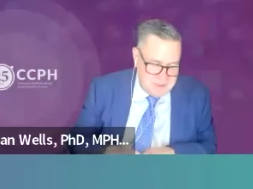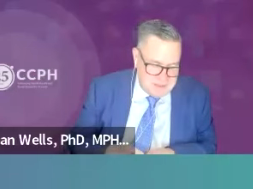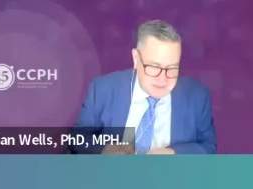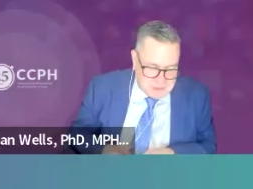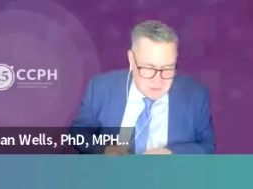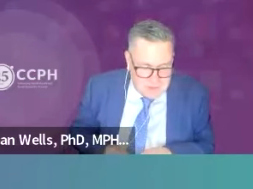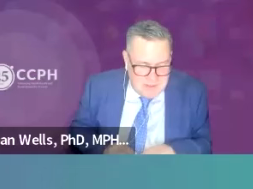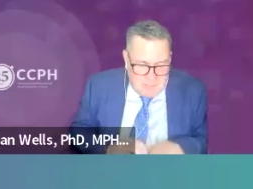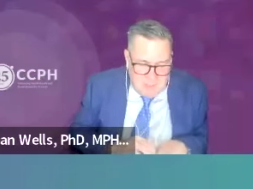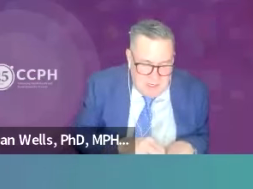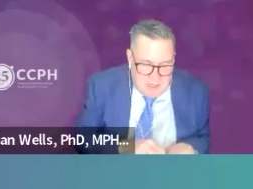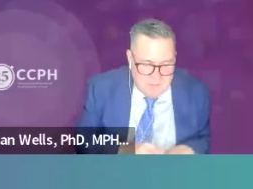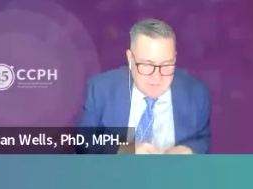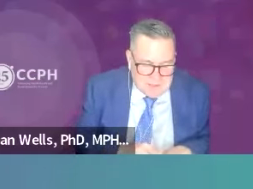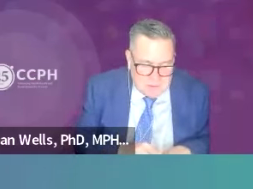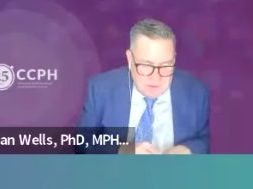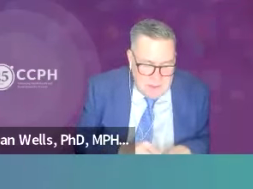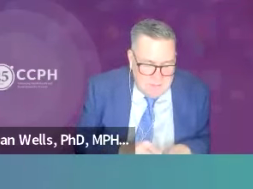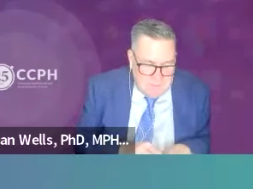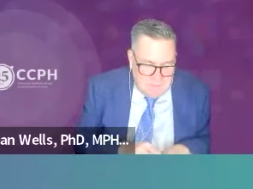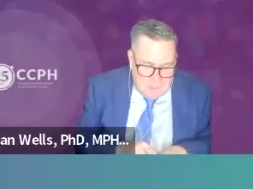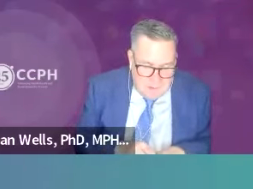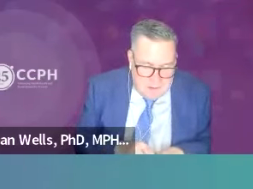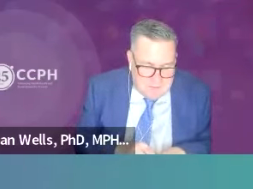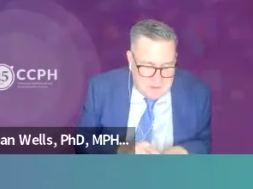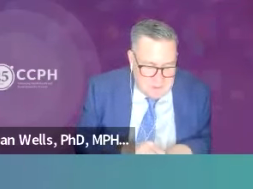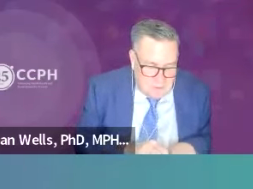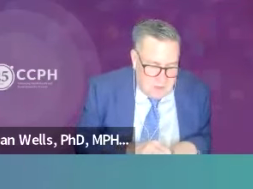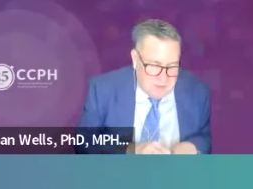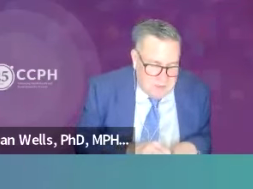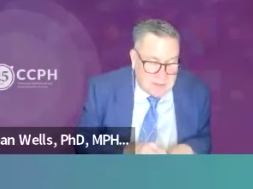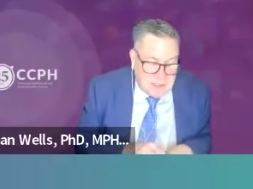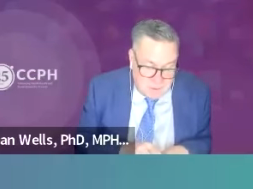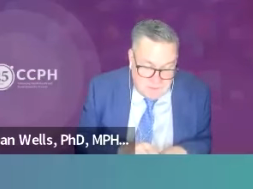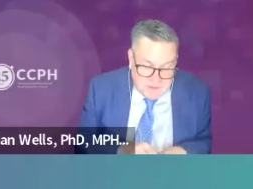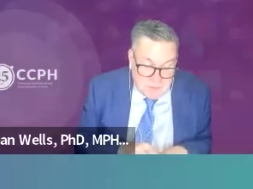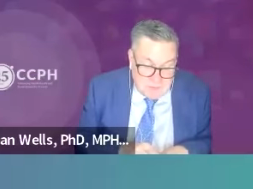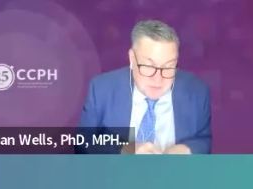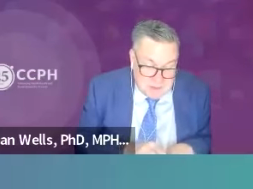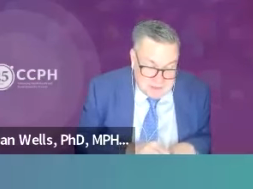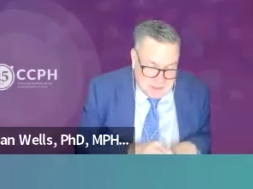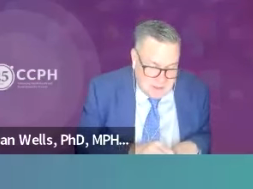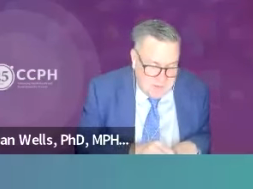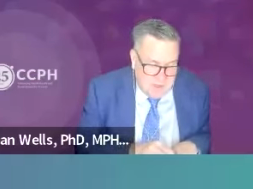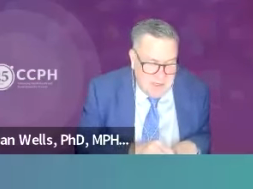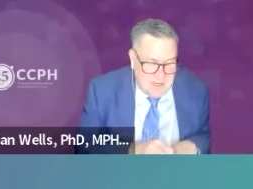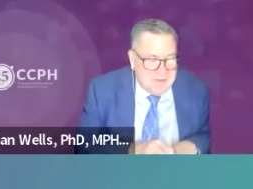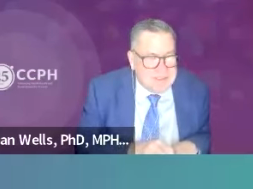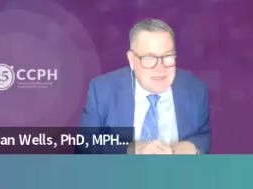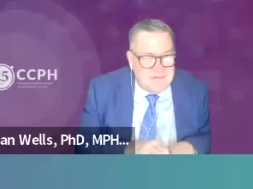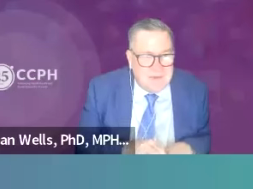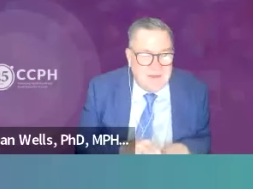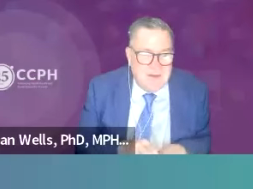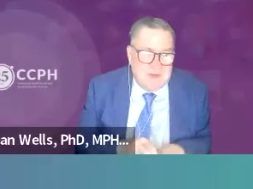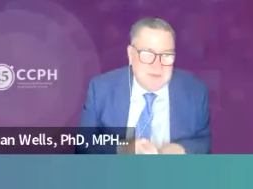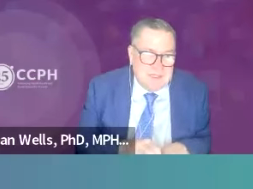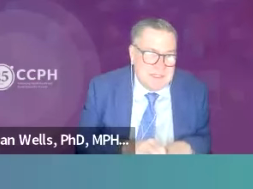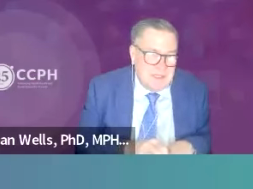but Dr. Beech is currently a professor of clinical professor of population health and the